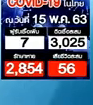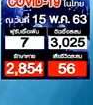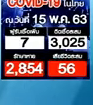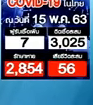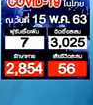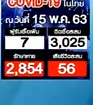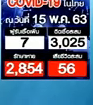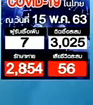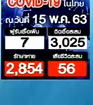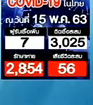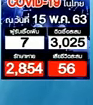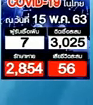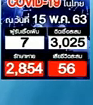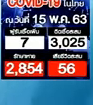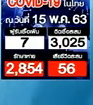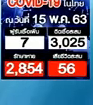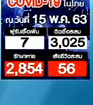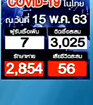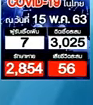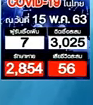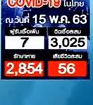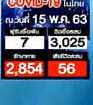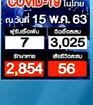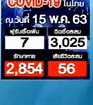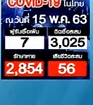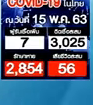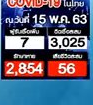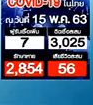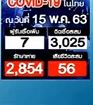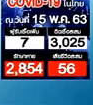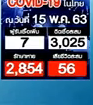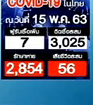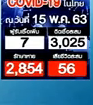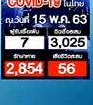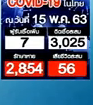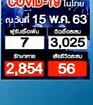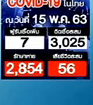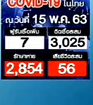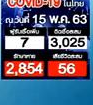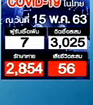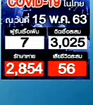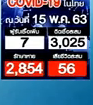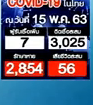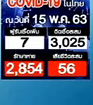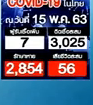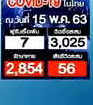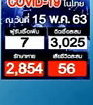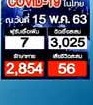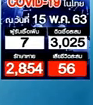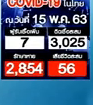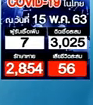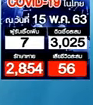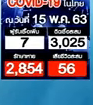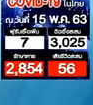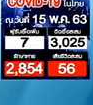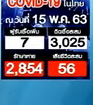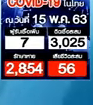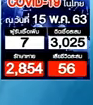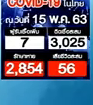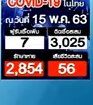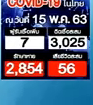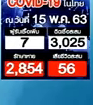if they checked in at a particularly crowded venue where an infection case is later found. Of course, it's meant for